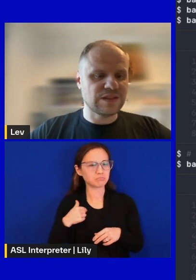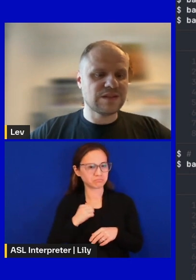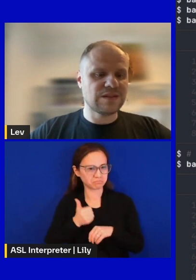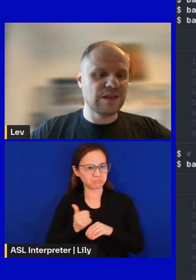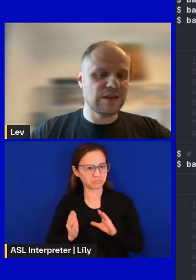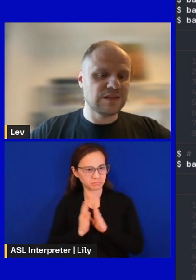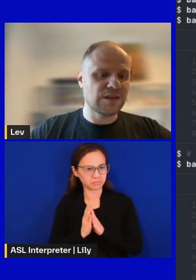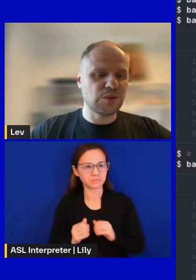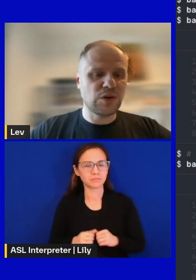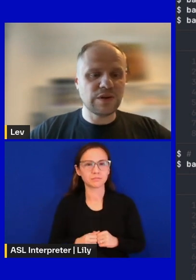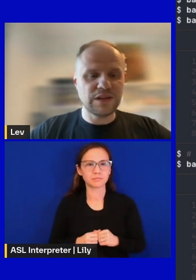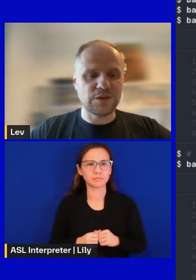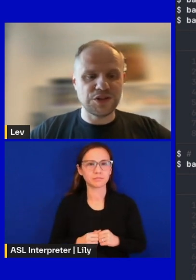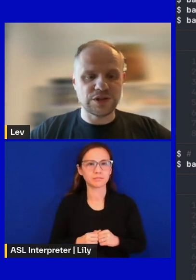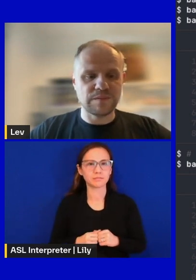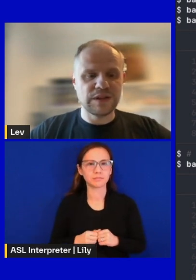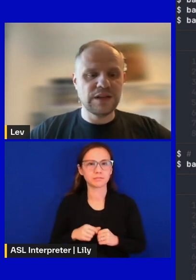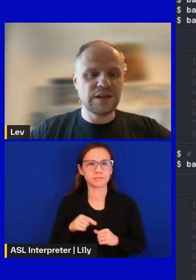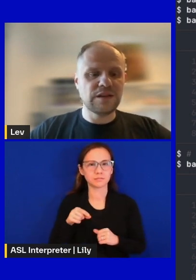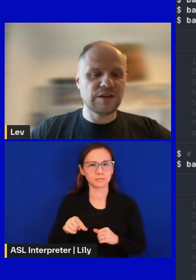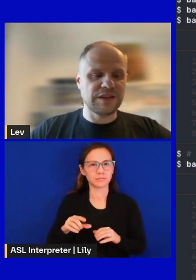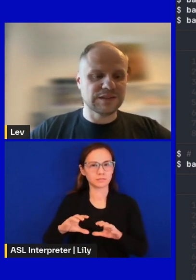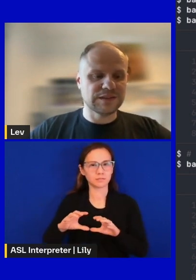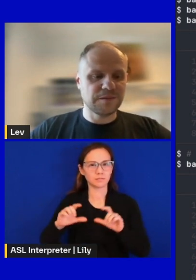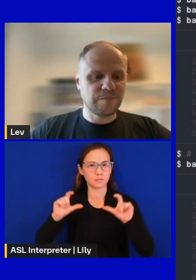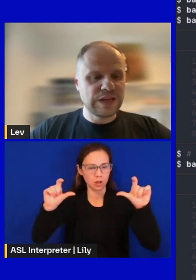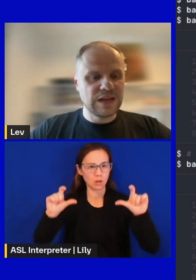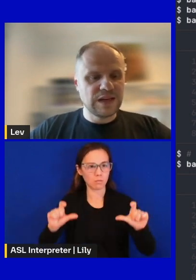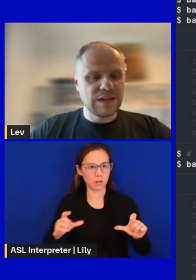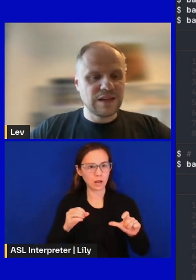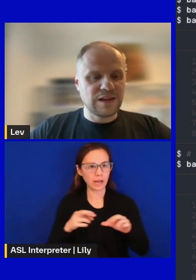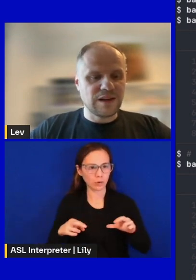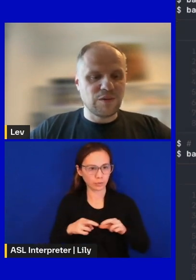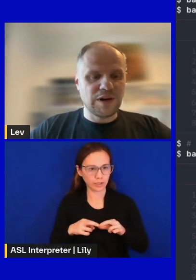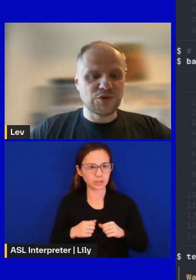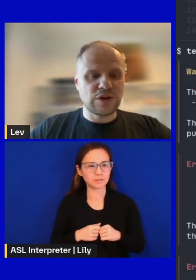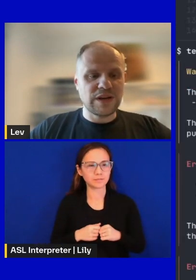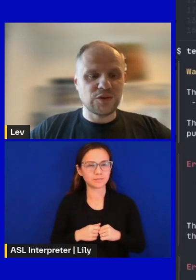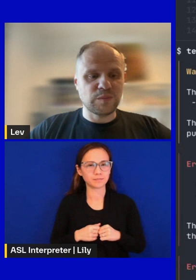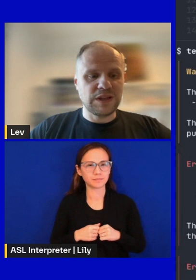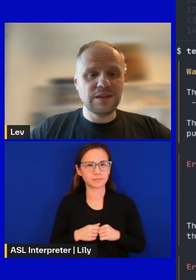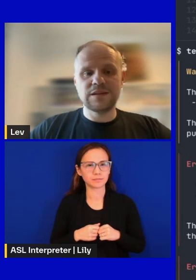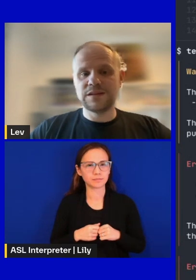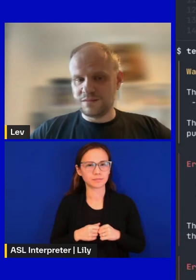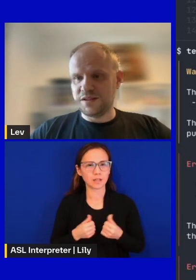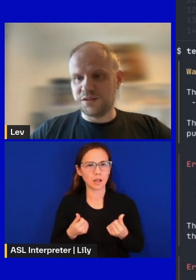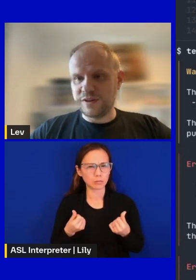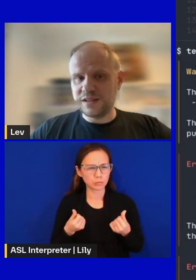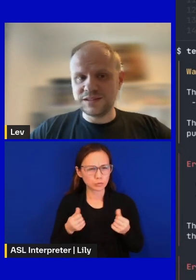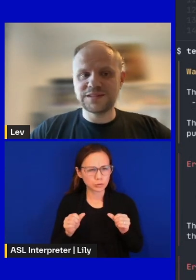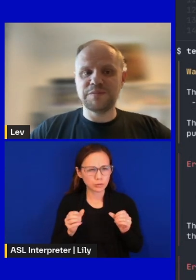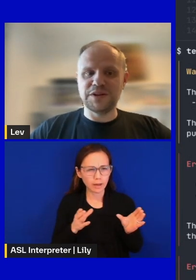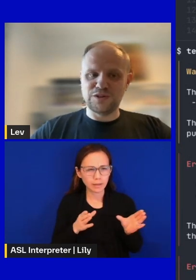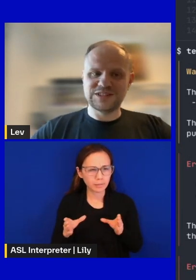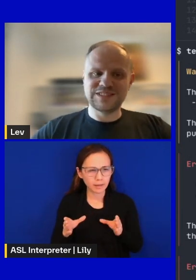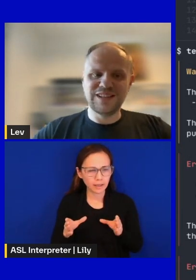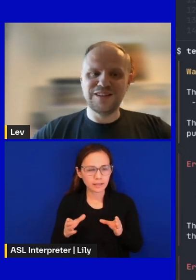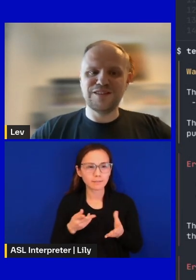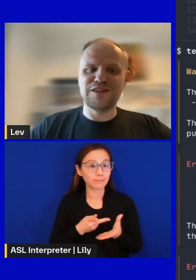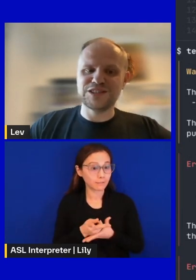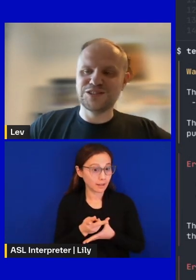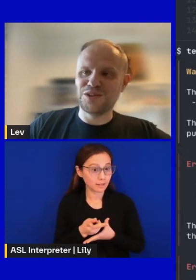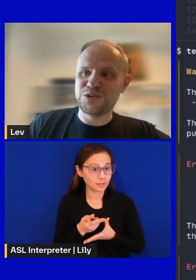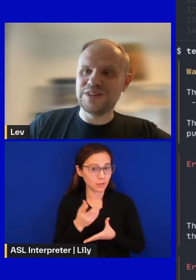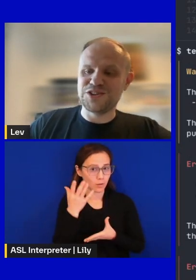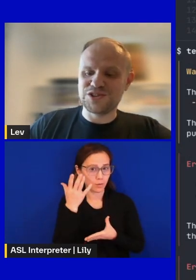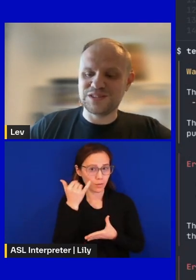is the CIDR block and the region, Terra East. Now I'm trying to plan it. It fails because